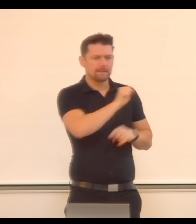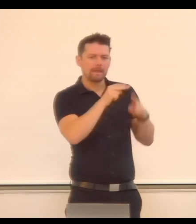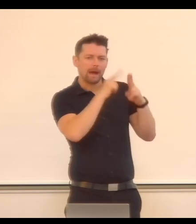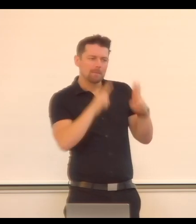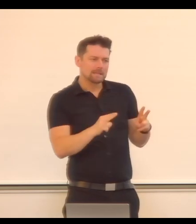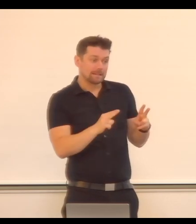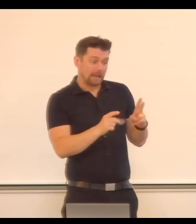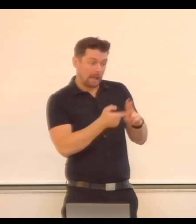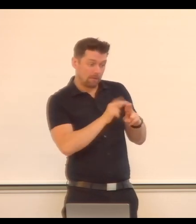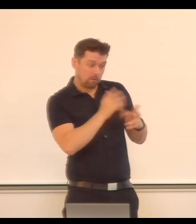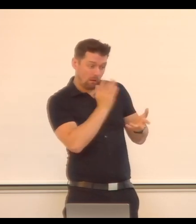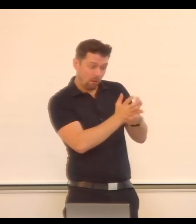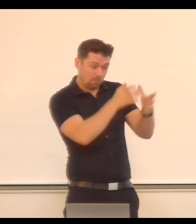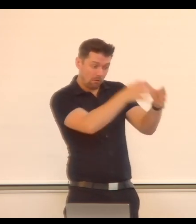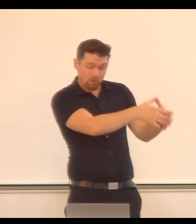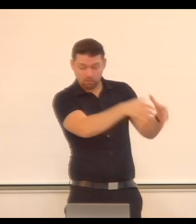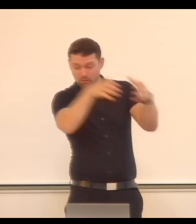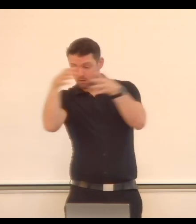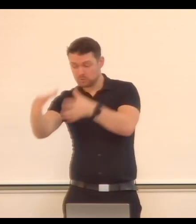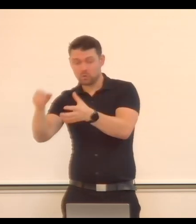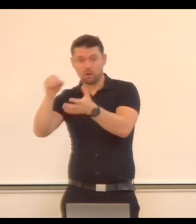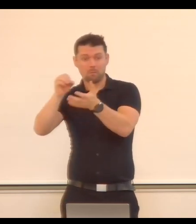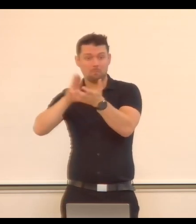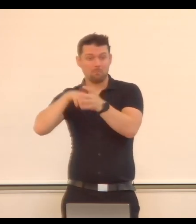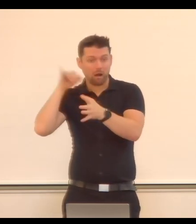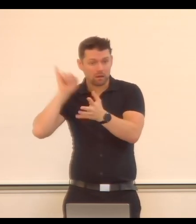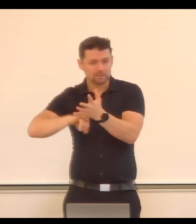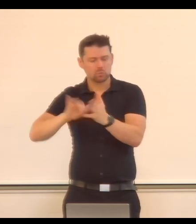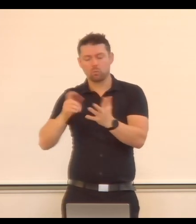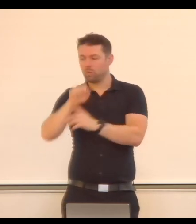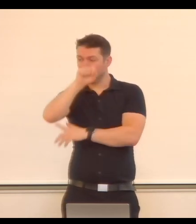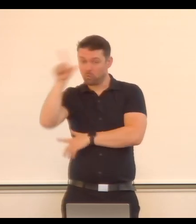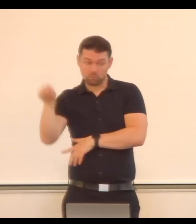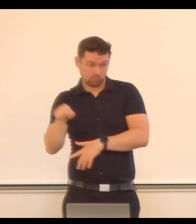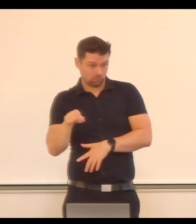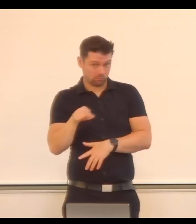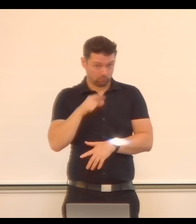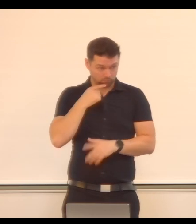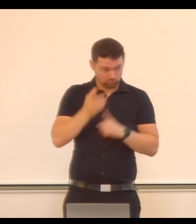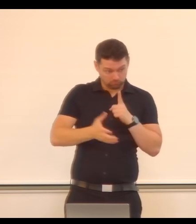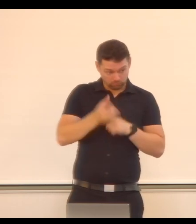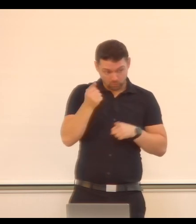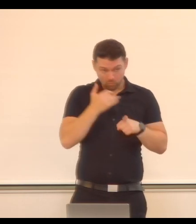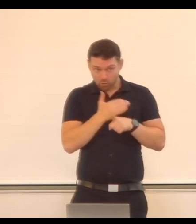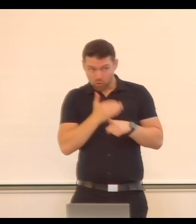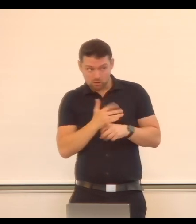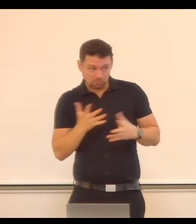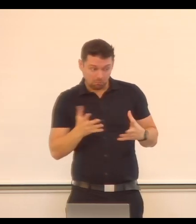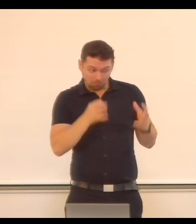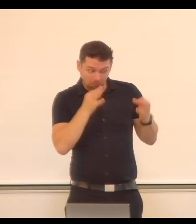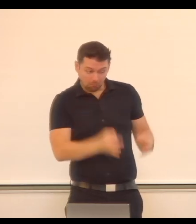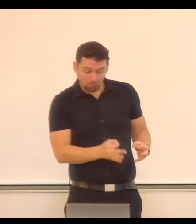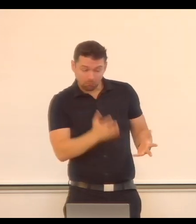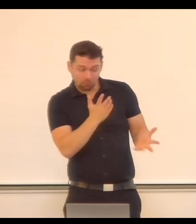If I took this habitat, put it on Mars or the moon, how well does that work? And so I'm looking at fidelity and actually the